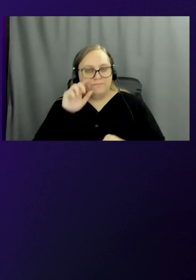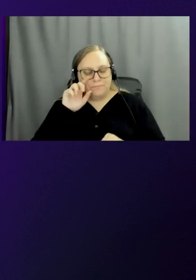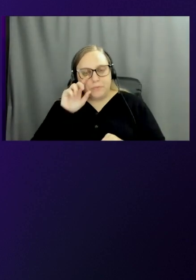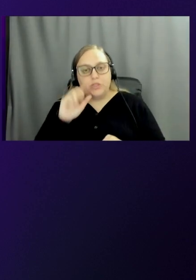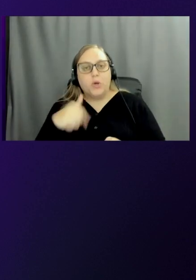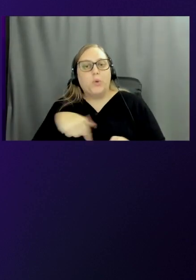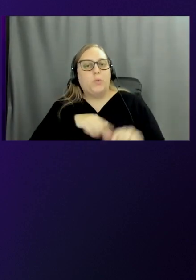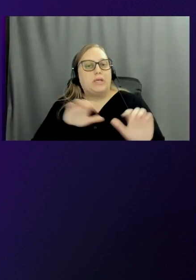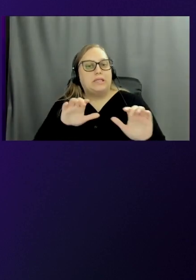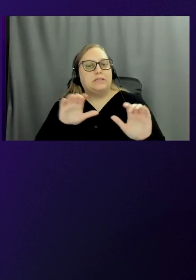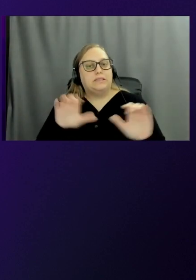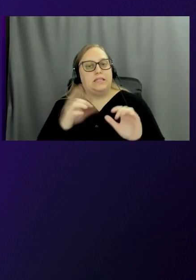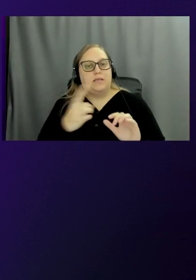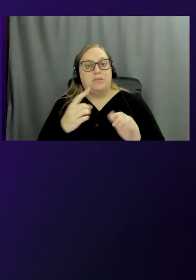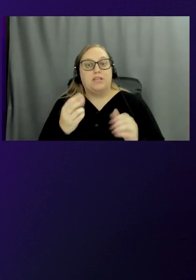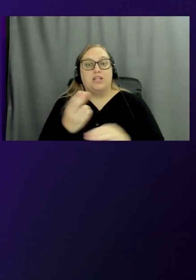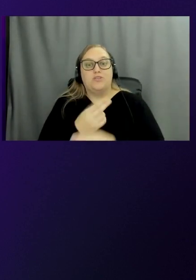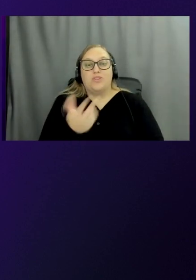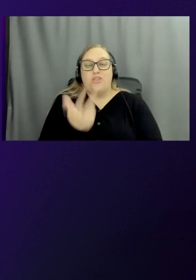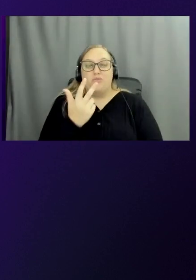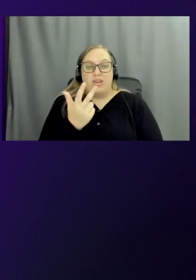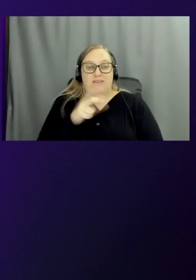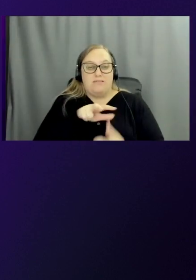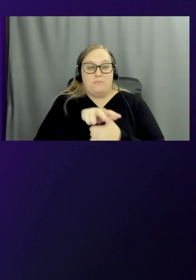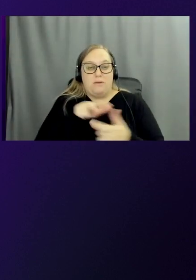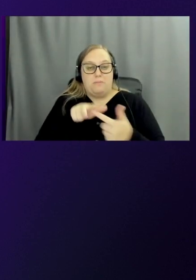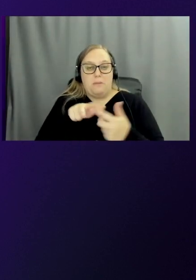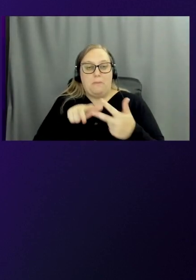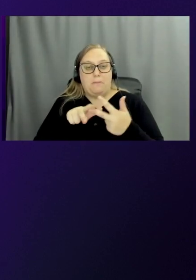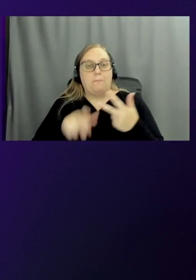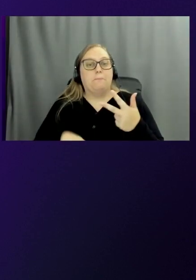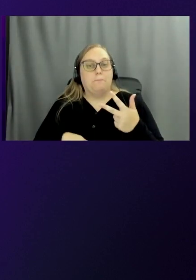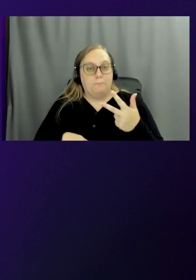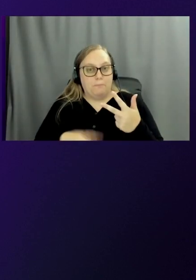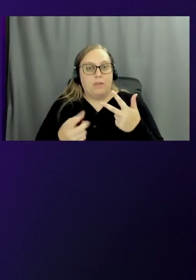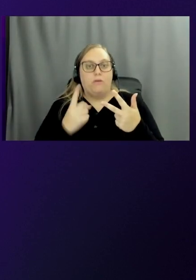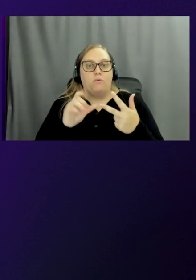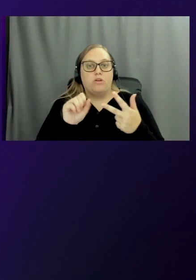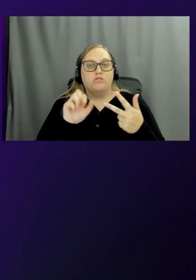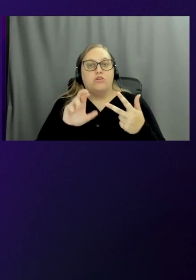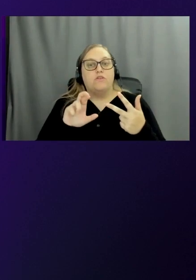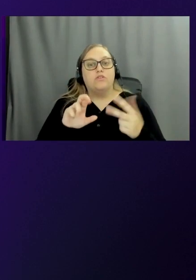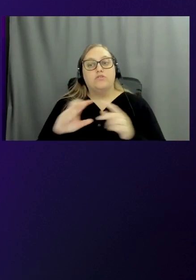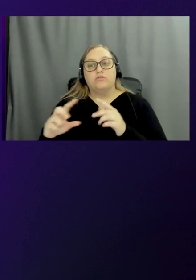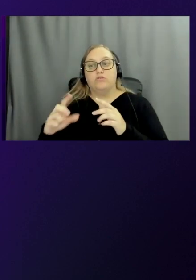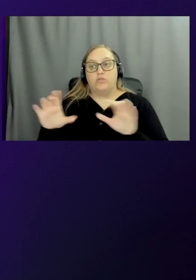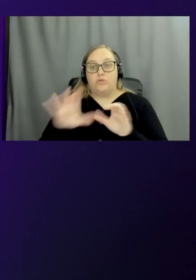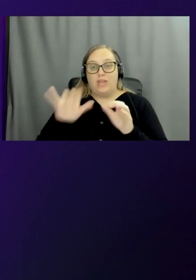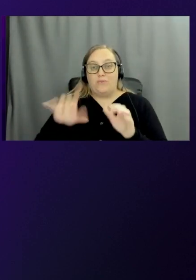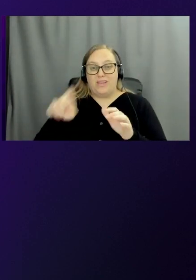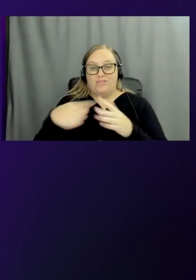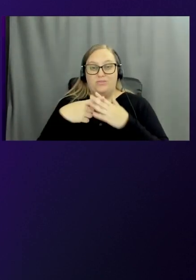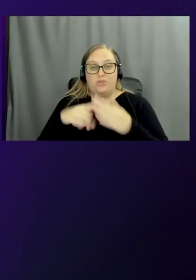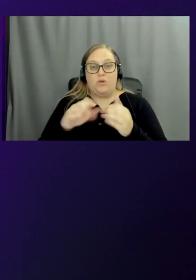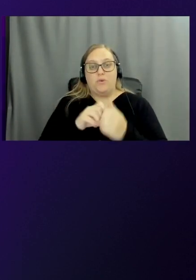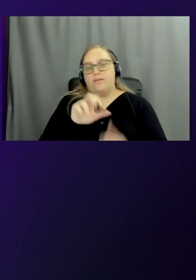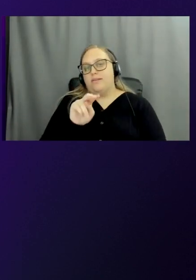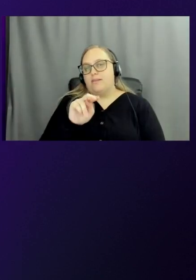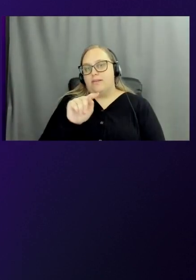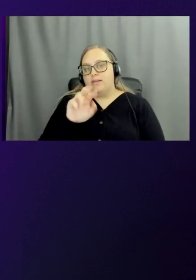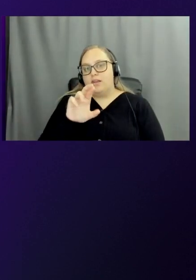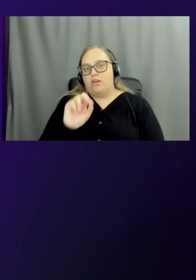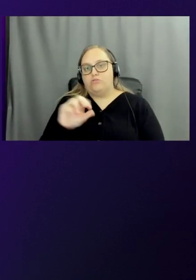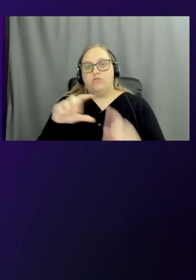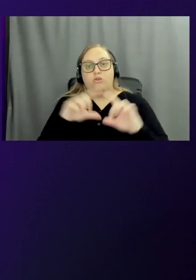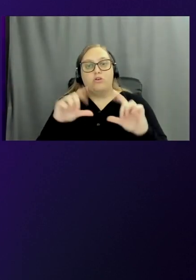done, which is put 3 sockets in a single That's server. really unique, yeah. And to do that, we had to start with the Nitro card and make sure the Nitro card could talk